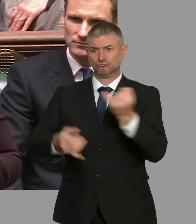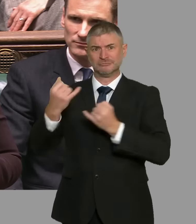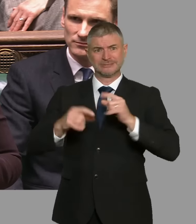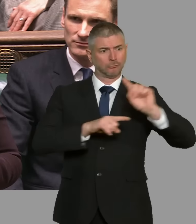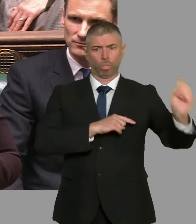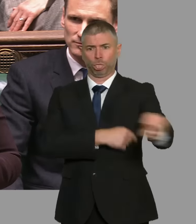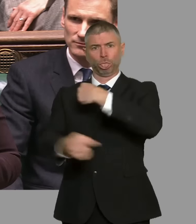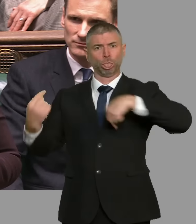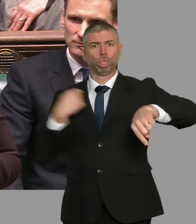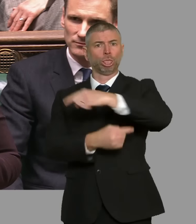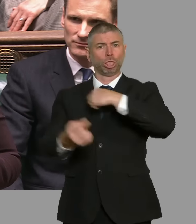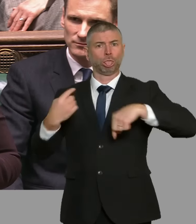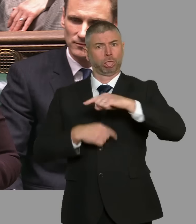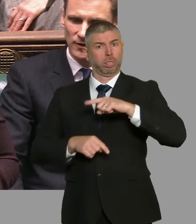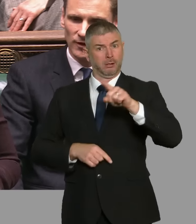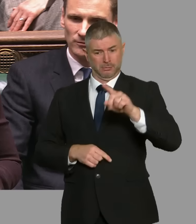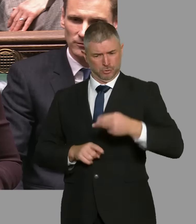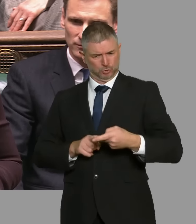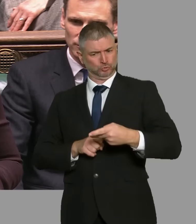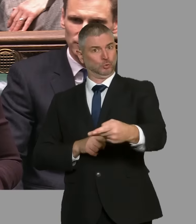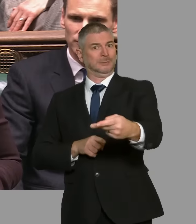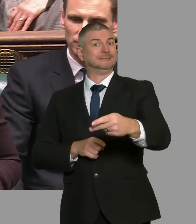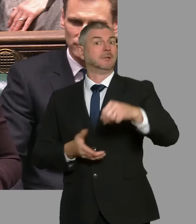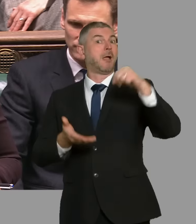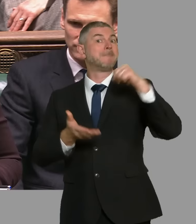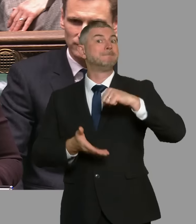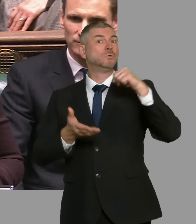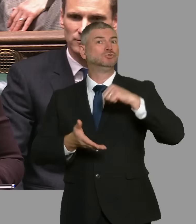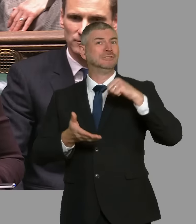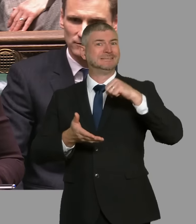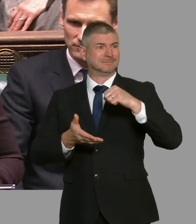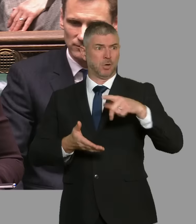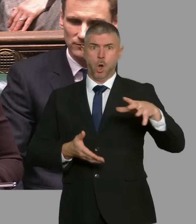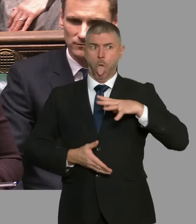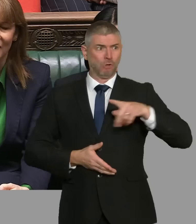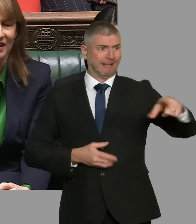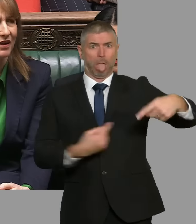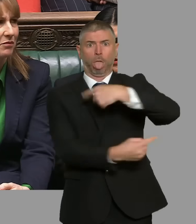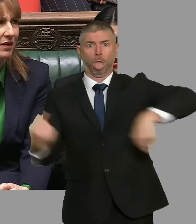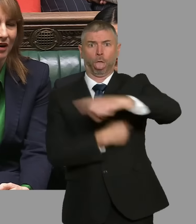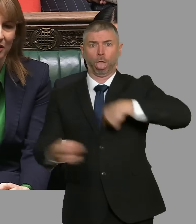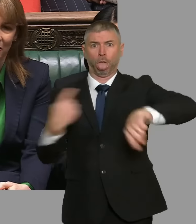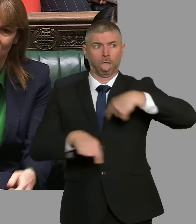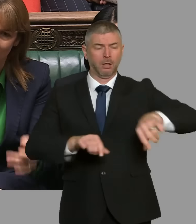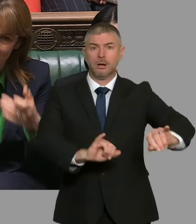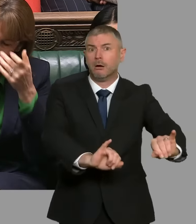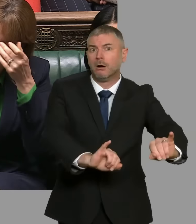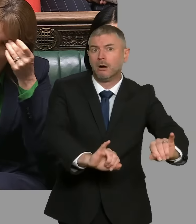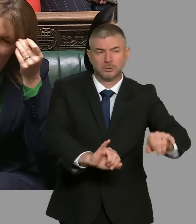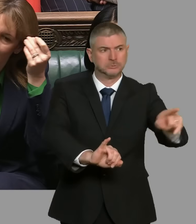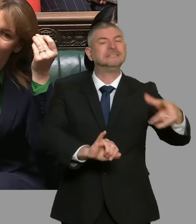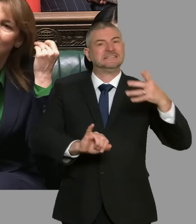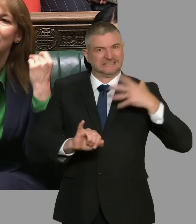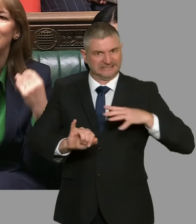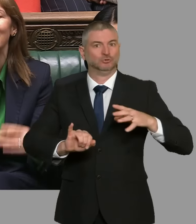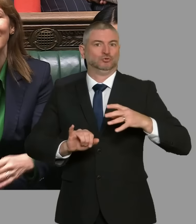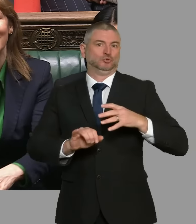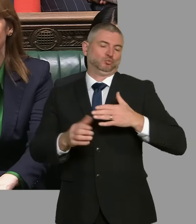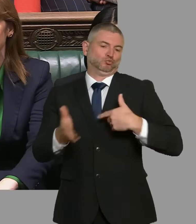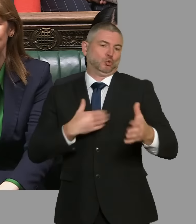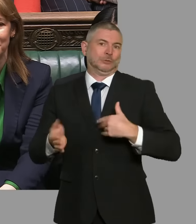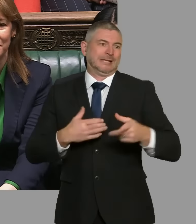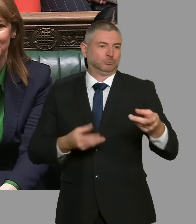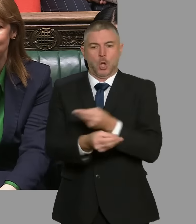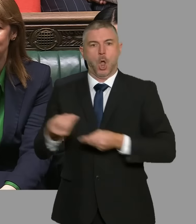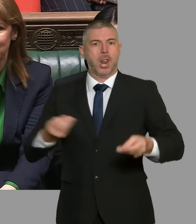has descended into civil war. Instead of fixing the mess they've made of the economy, they're all...